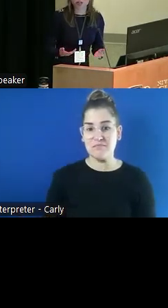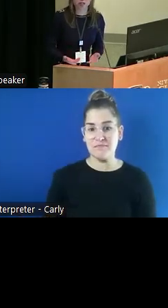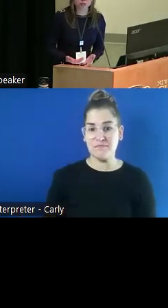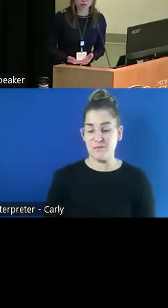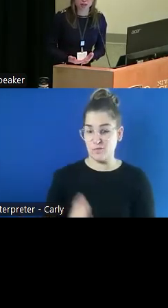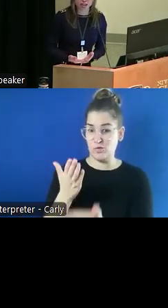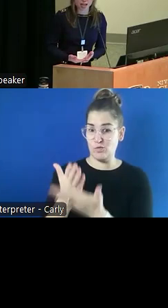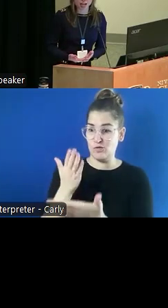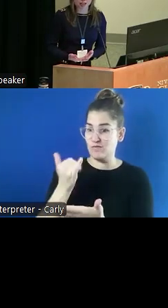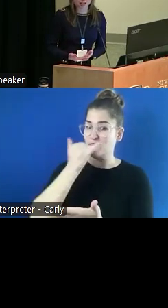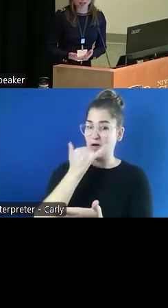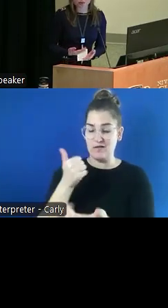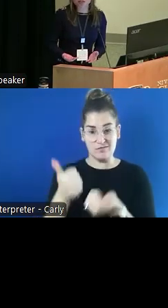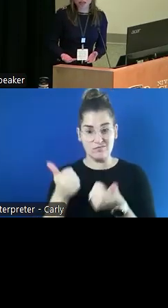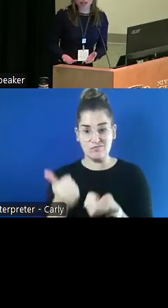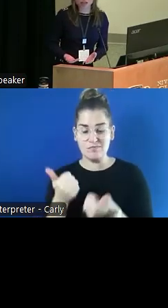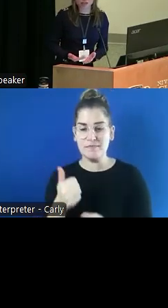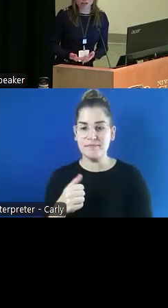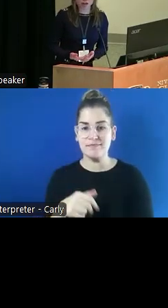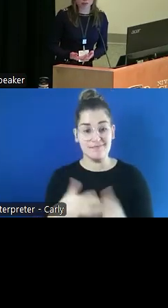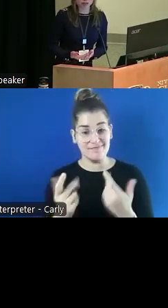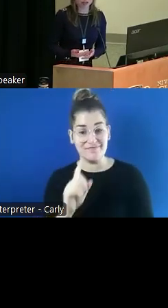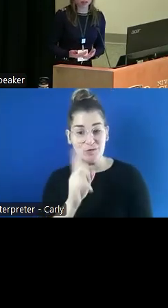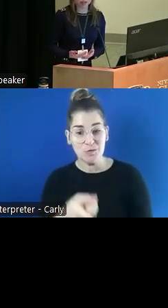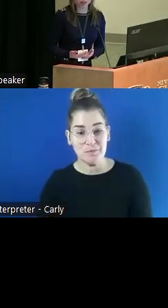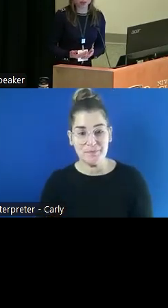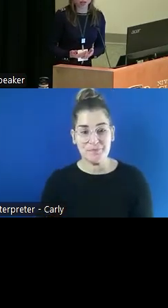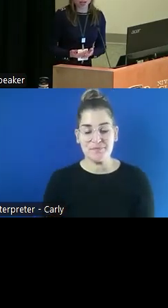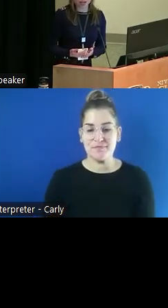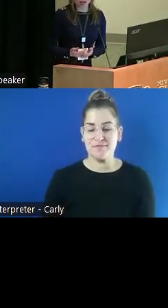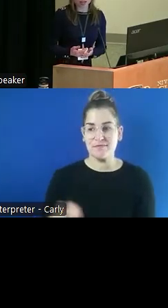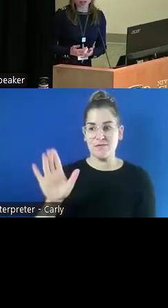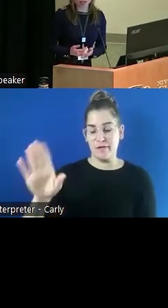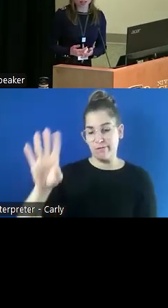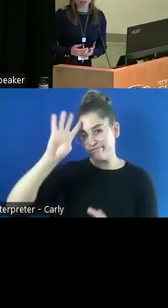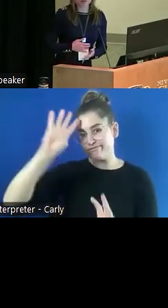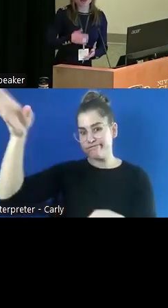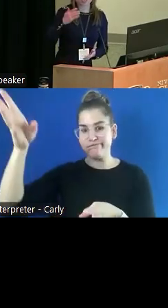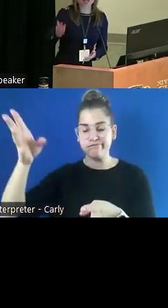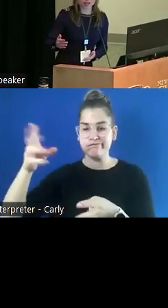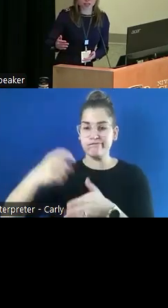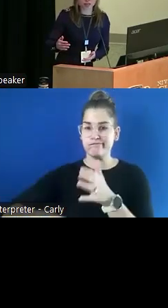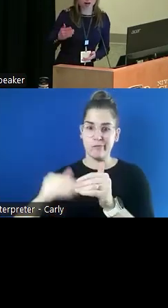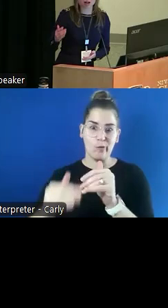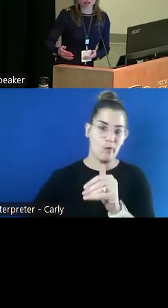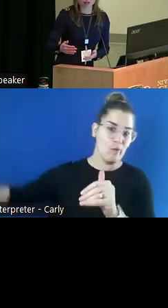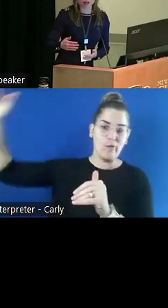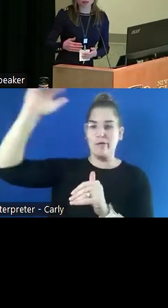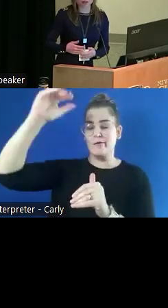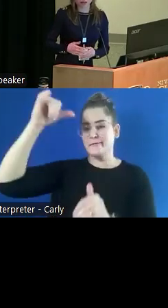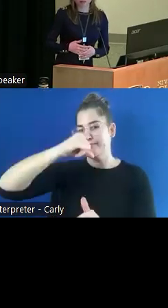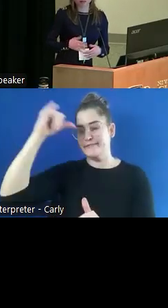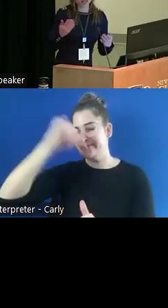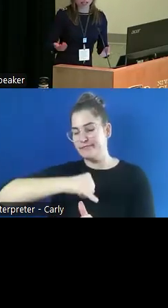proven not to be true? And that was the case. This individual ended up overestimating the costs